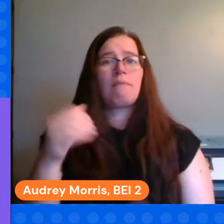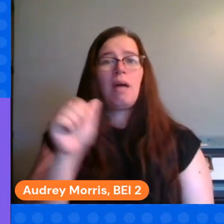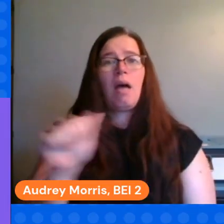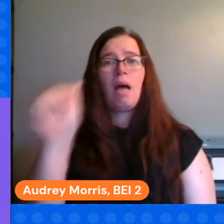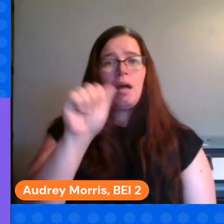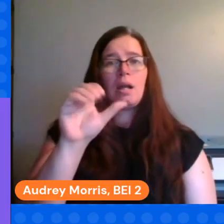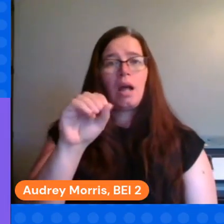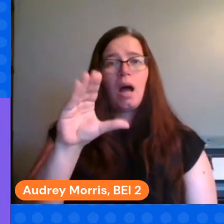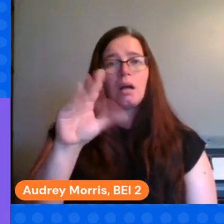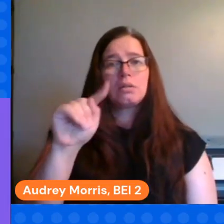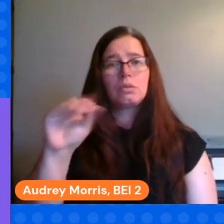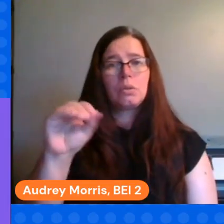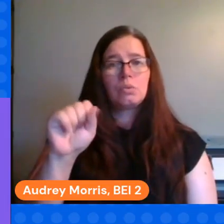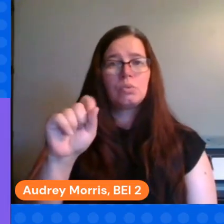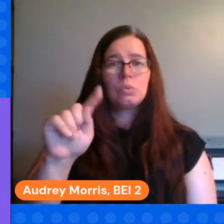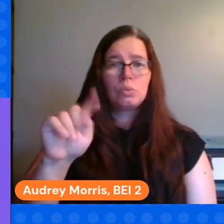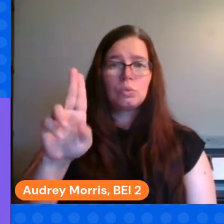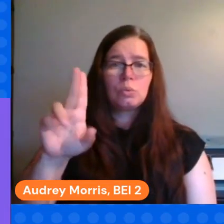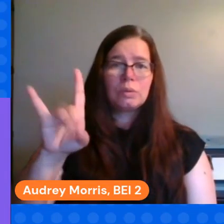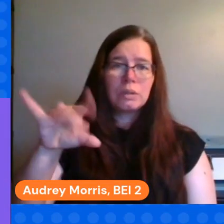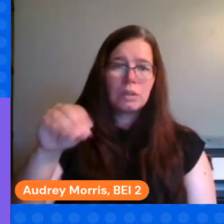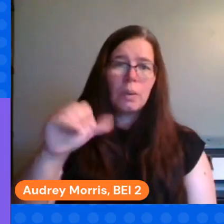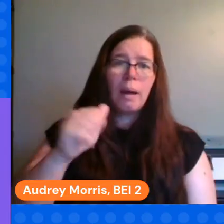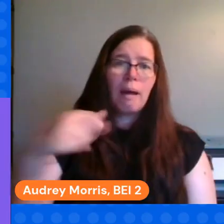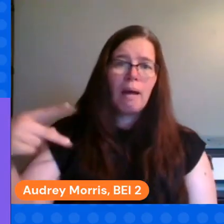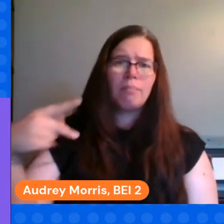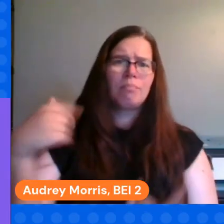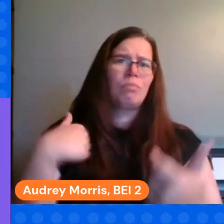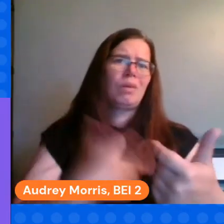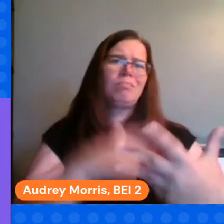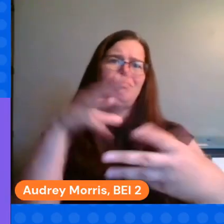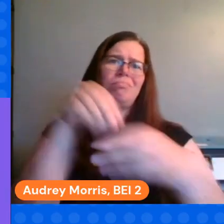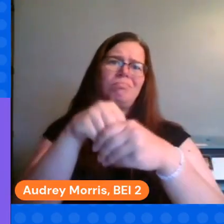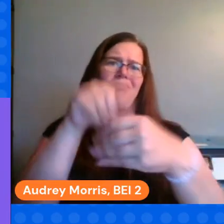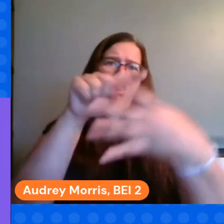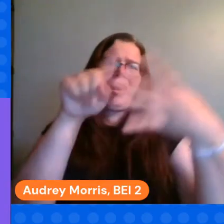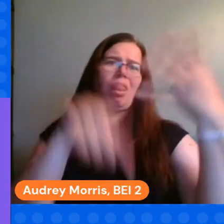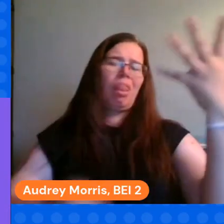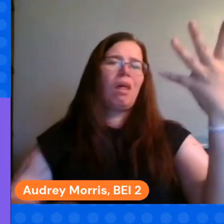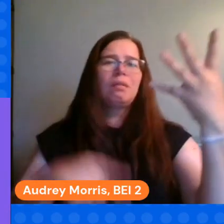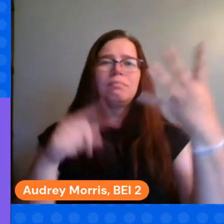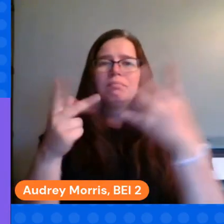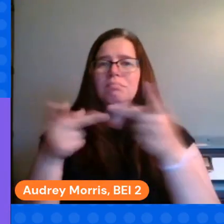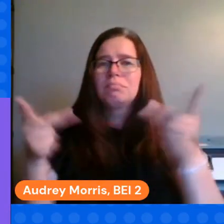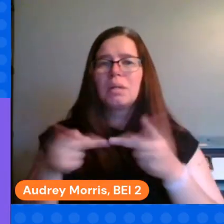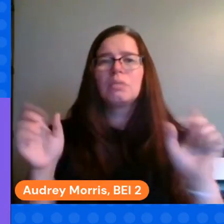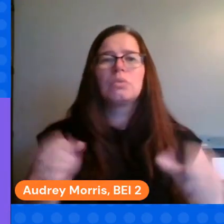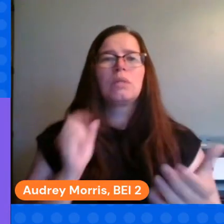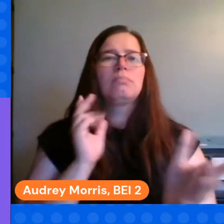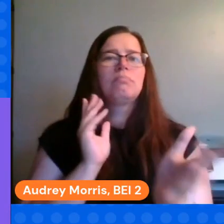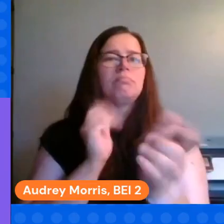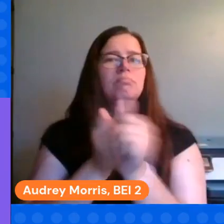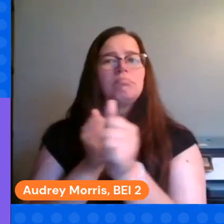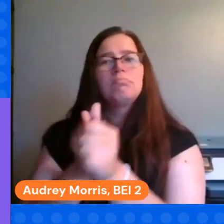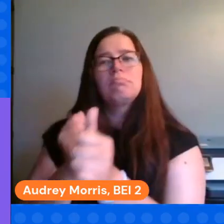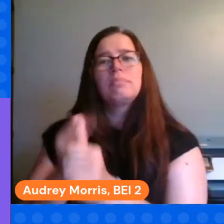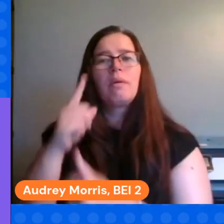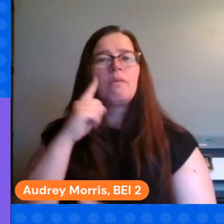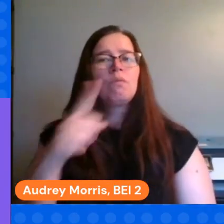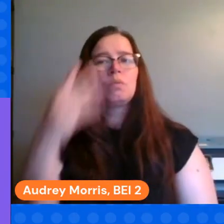on LinkedIn, Blue Sky, Instagram, and Facebook. And so it's a great way to stay up to date on what's happening with